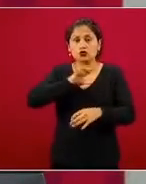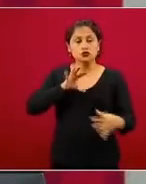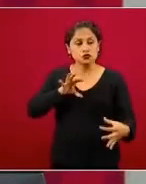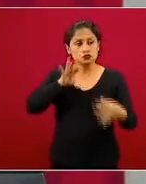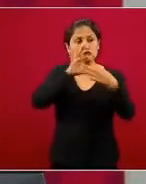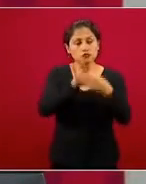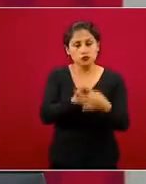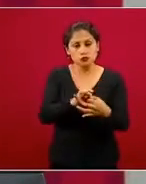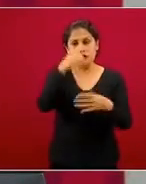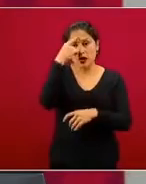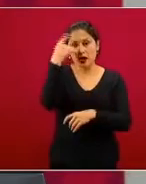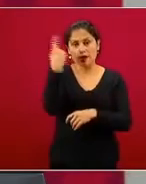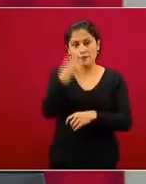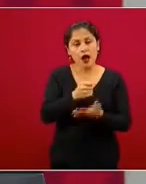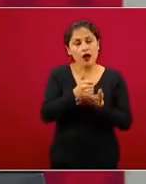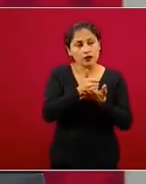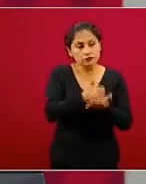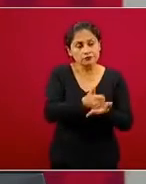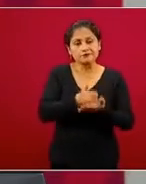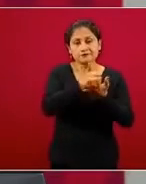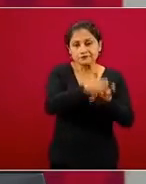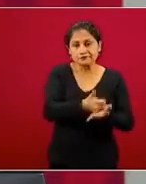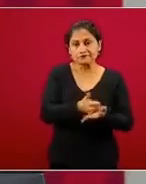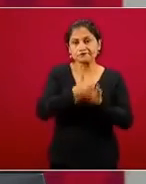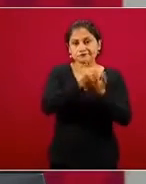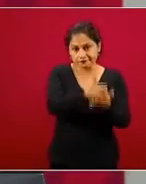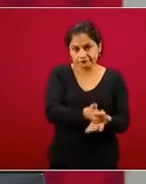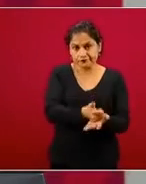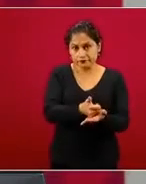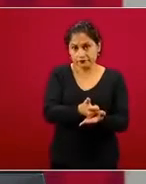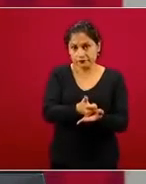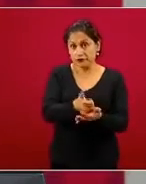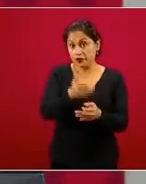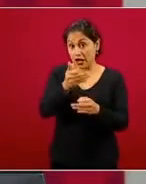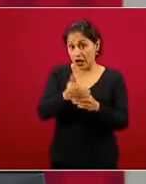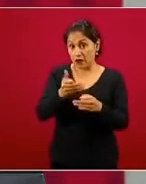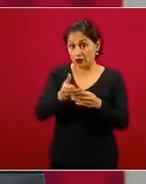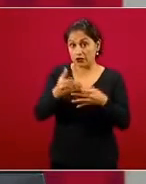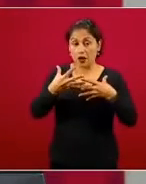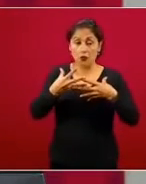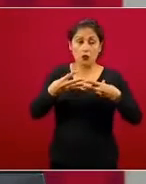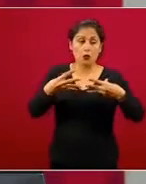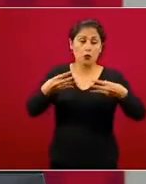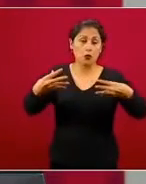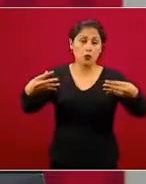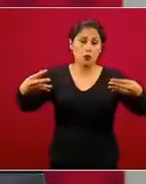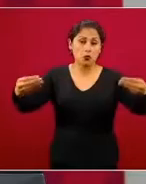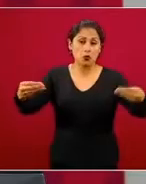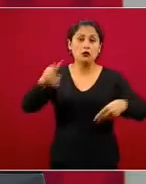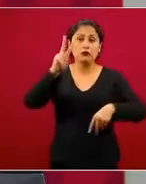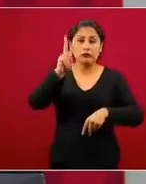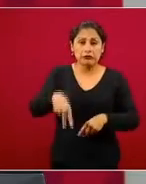communication with the citizens, so we can accompany them throughout this whole process.